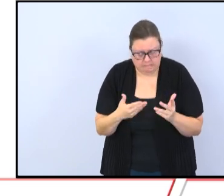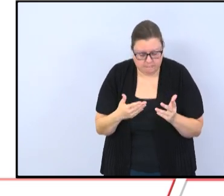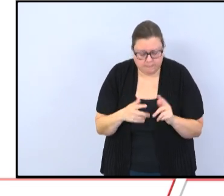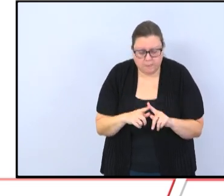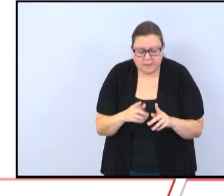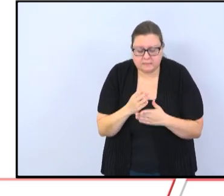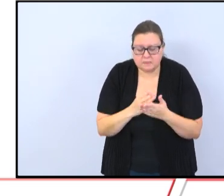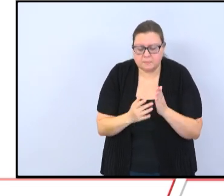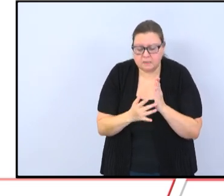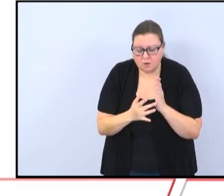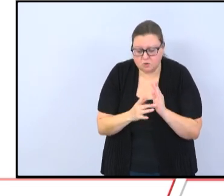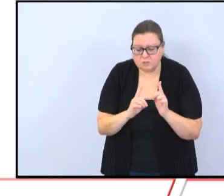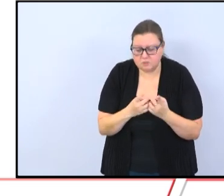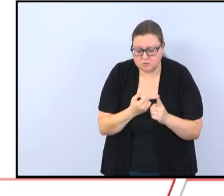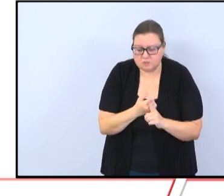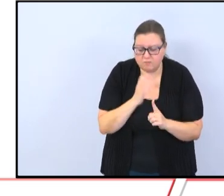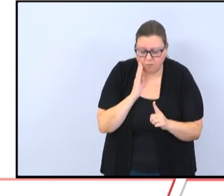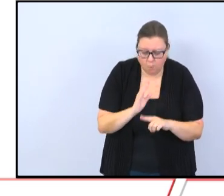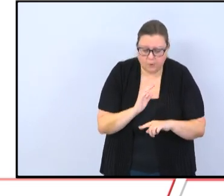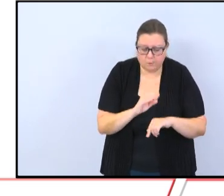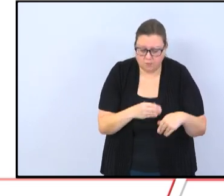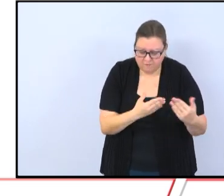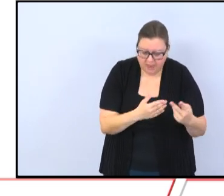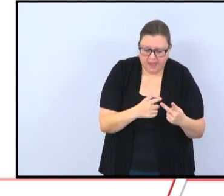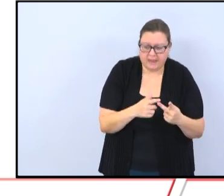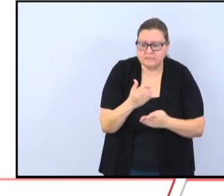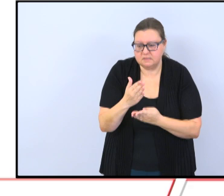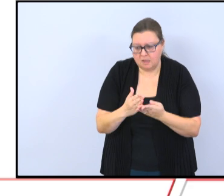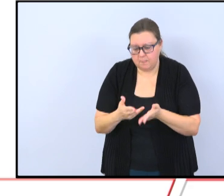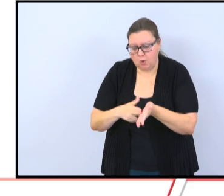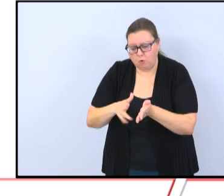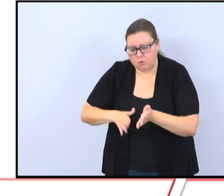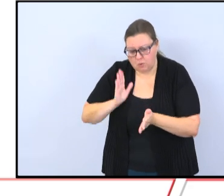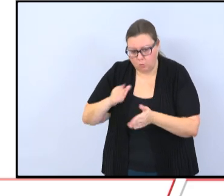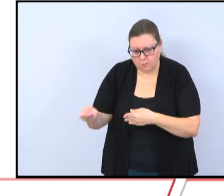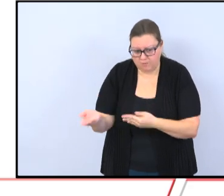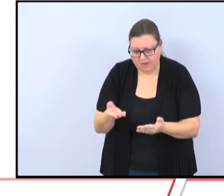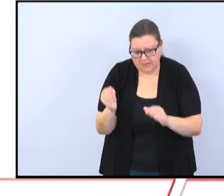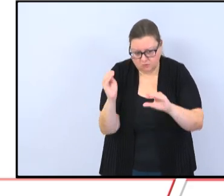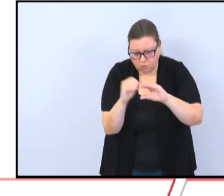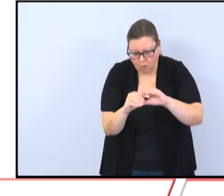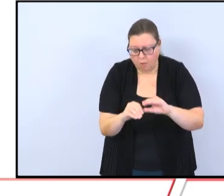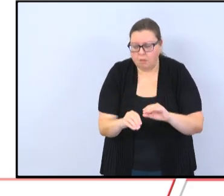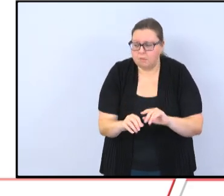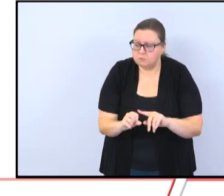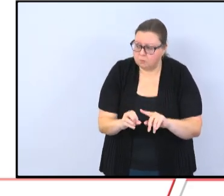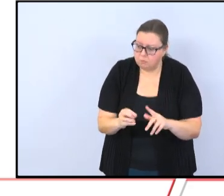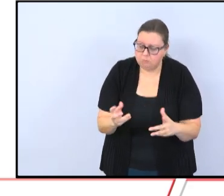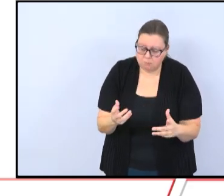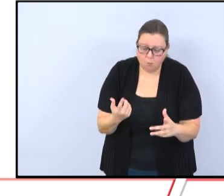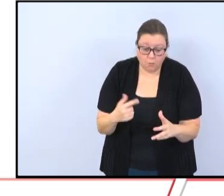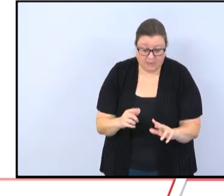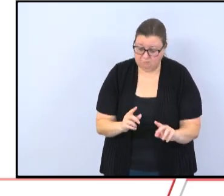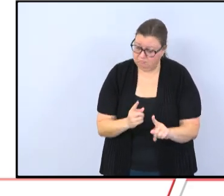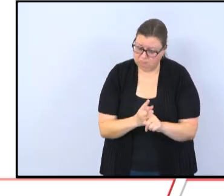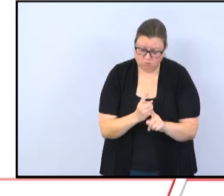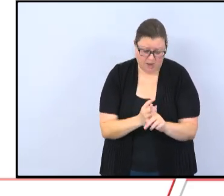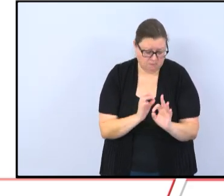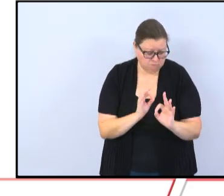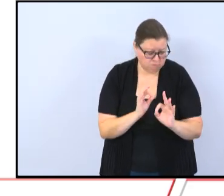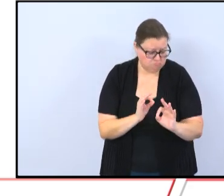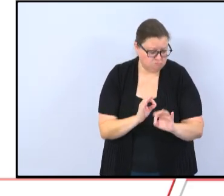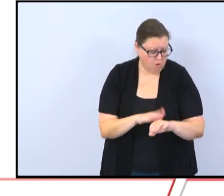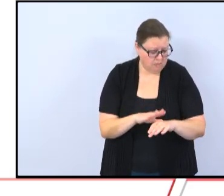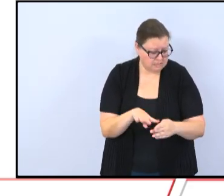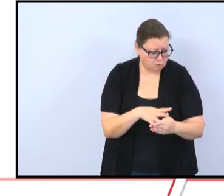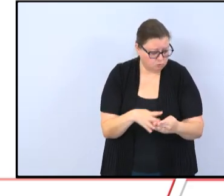technology the district provides, but the contractor installs, and that's underway as well. So all in all, we're right on schedule, and right where we